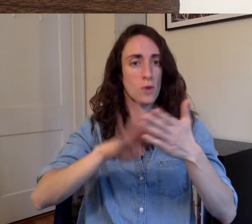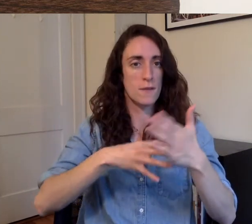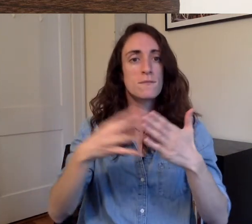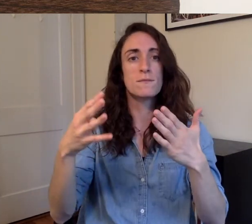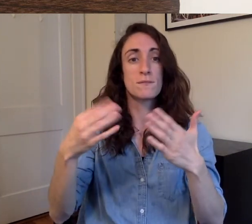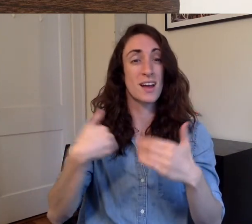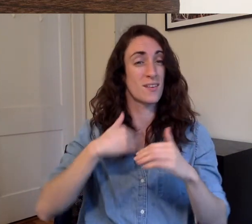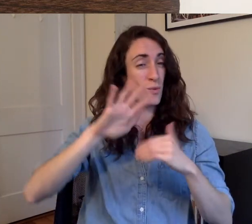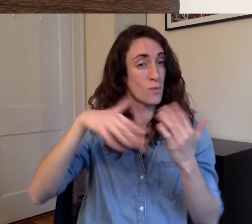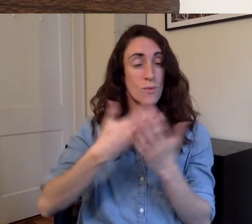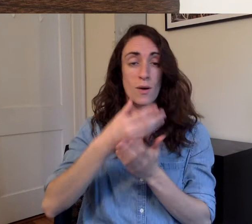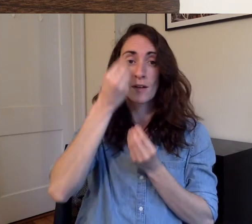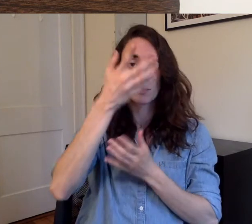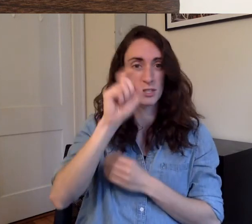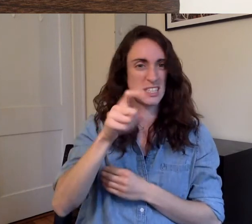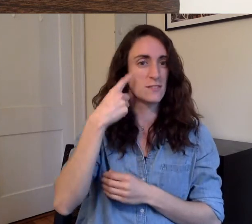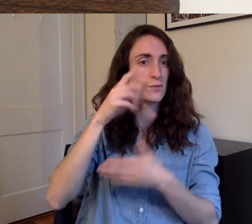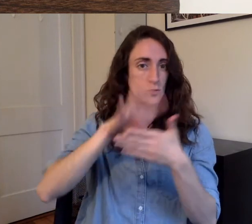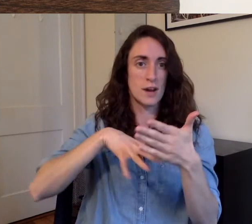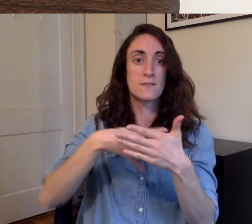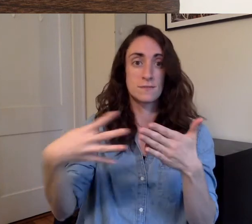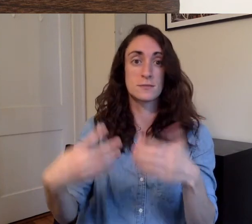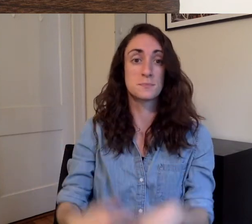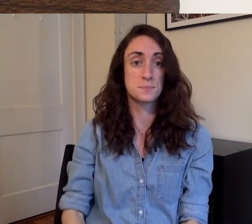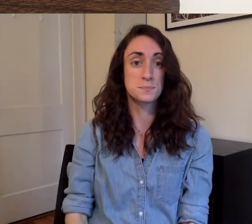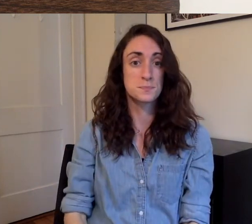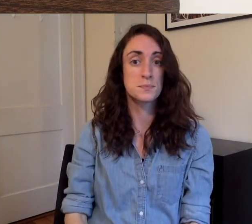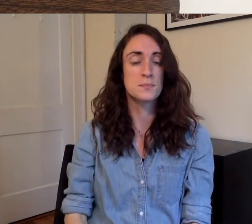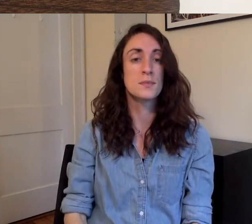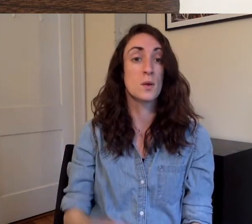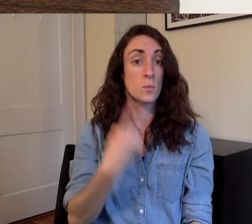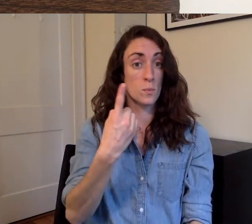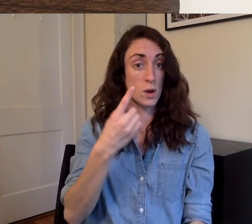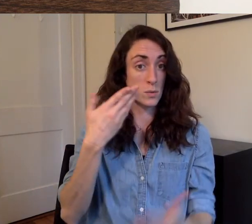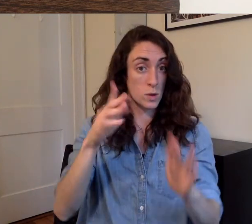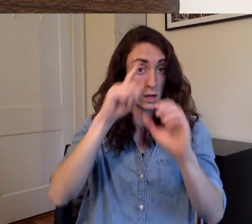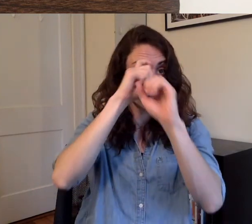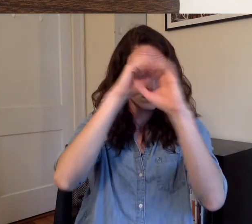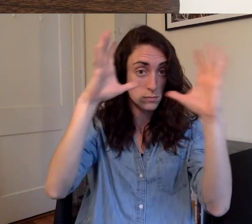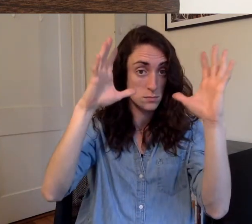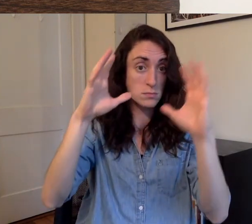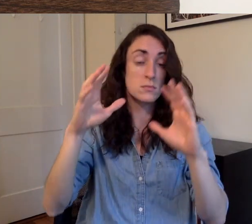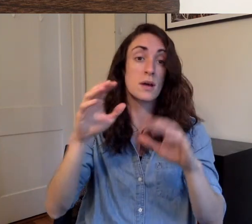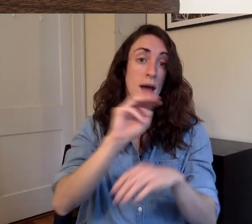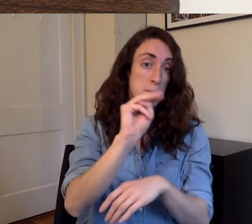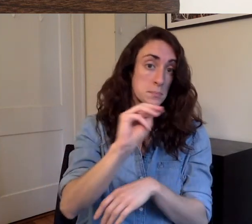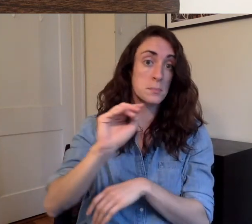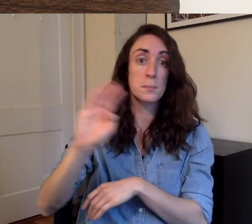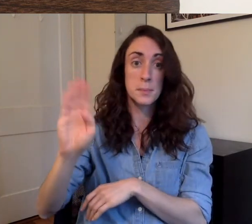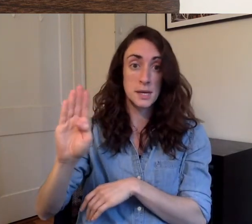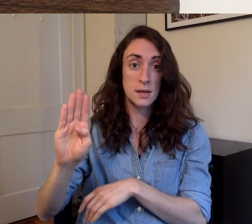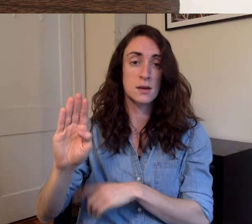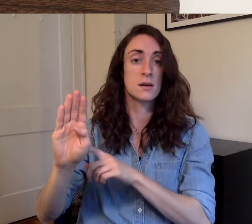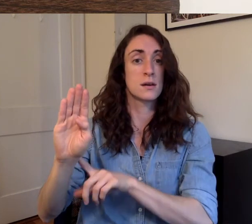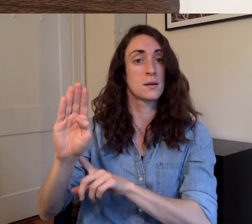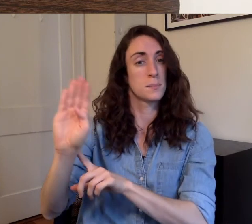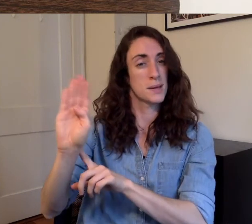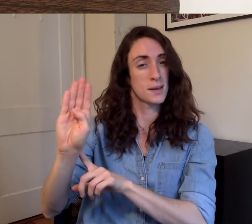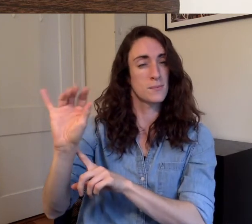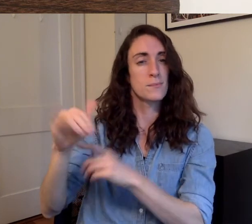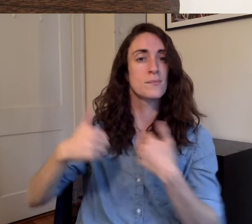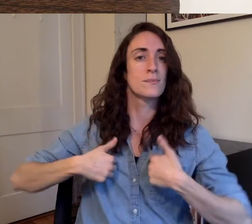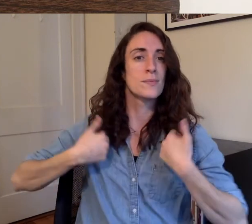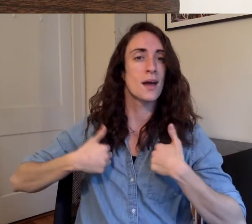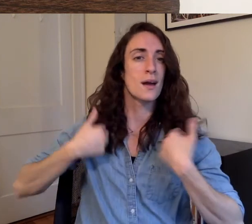If we have numerical values for m and b, then we're ready to graph the line. One way to conceptualize slope and y-intercept is to